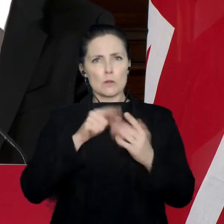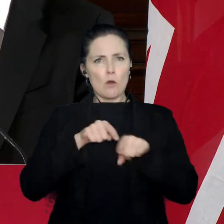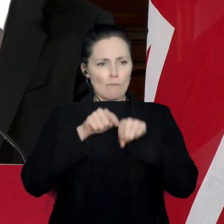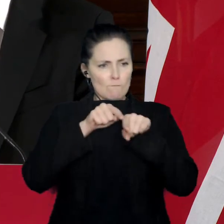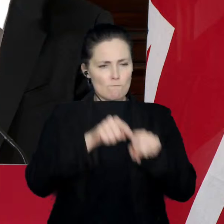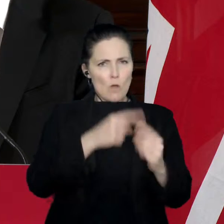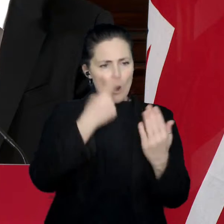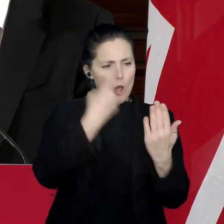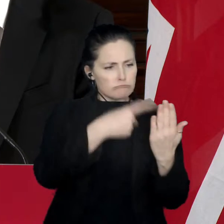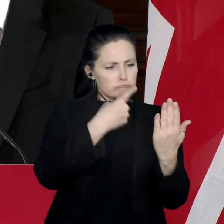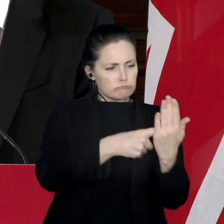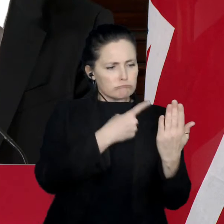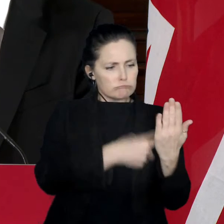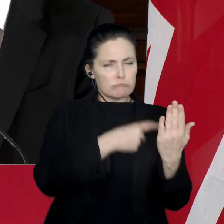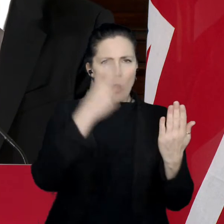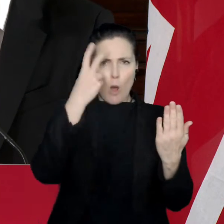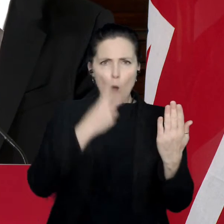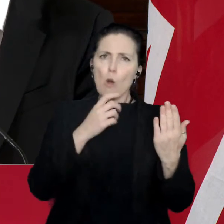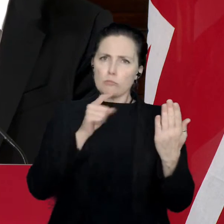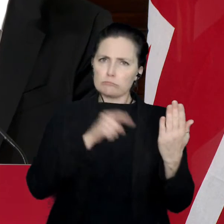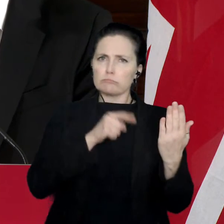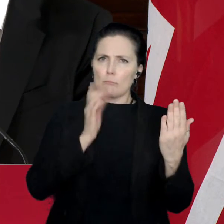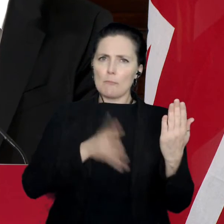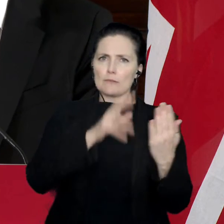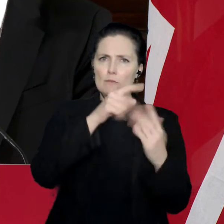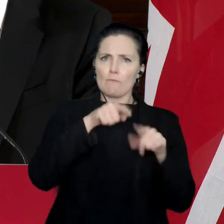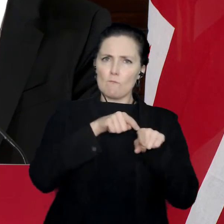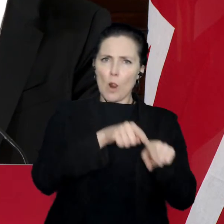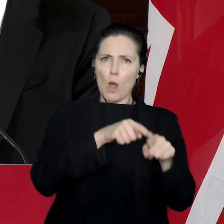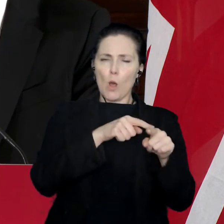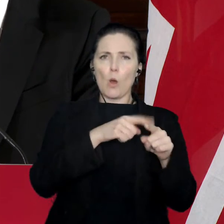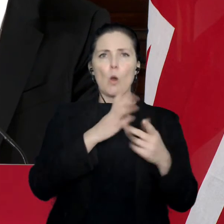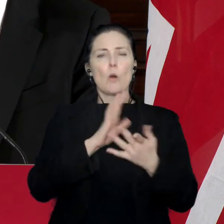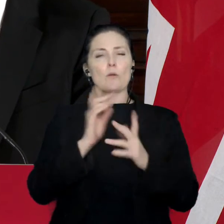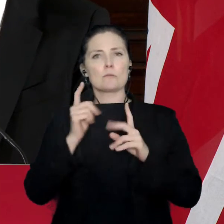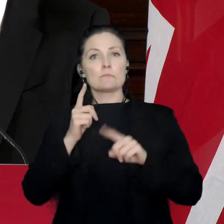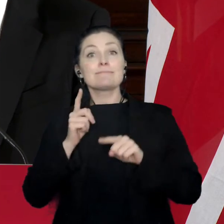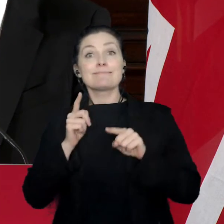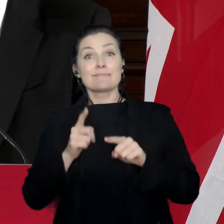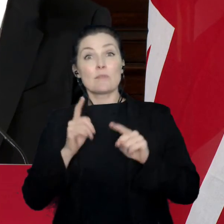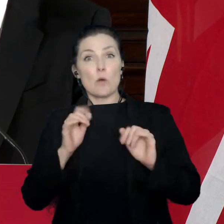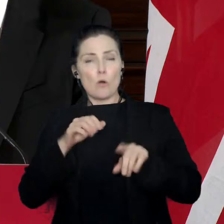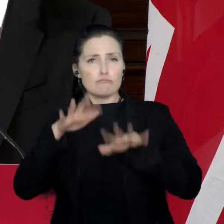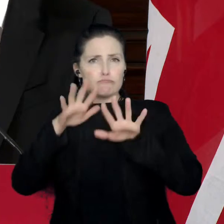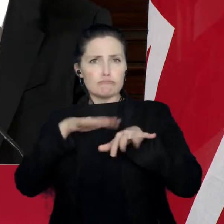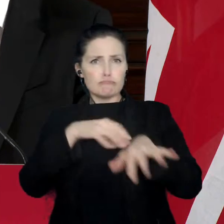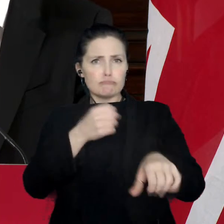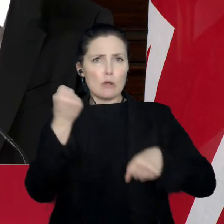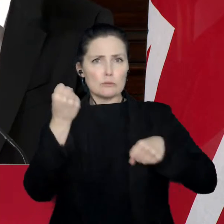patriotism, from a party of protest to a party of public service.